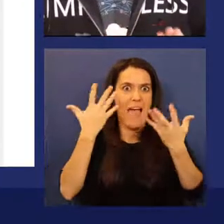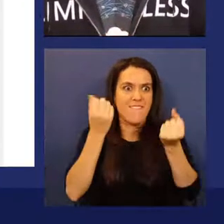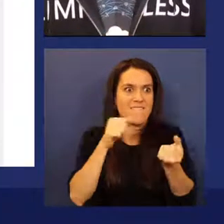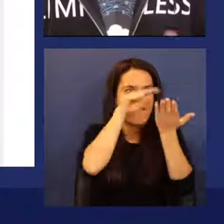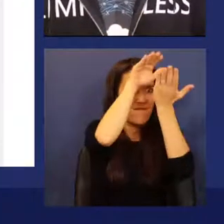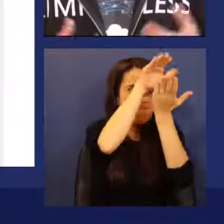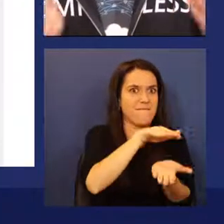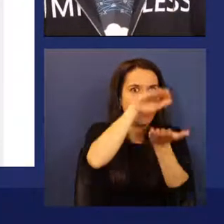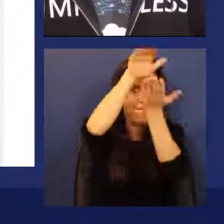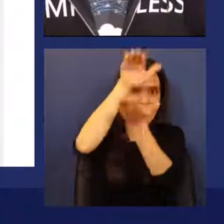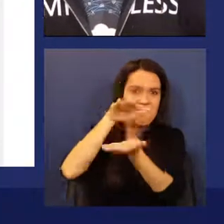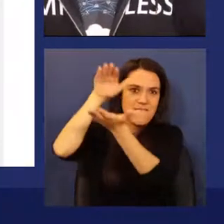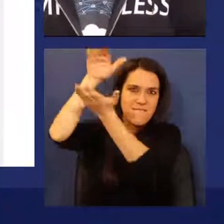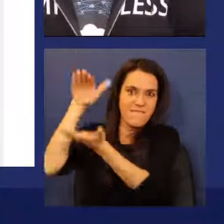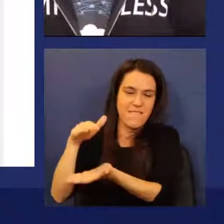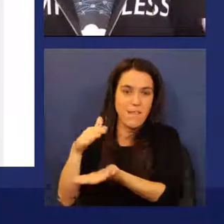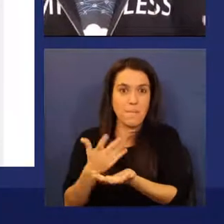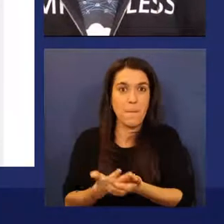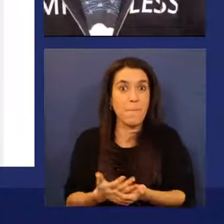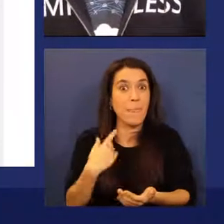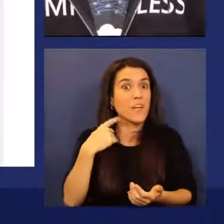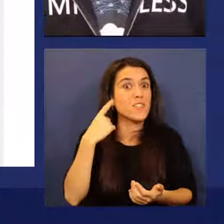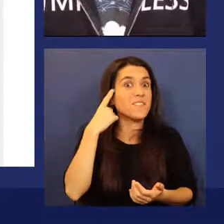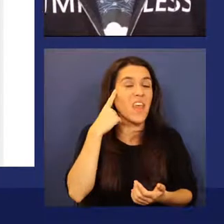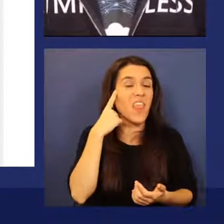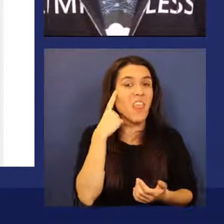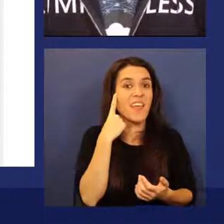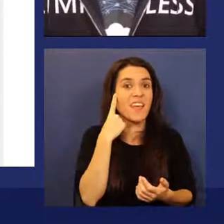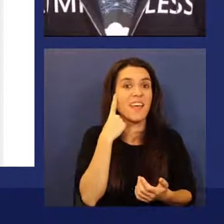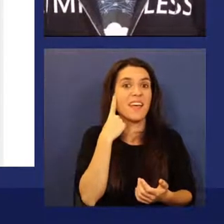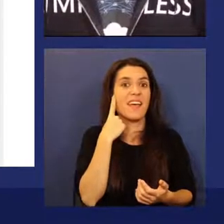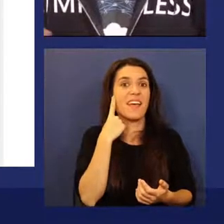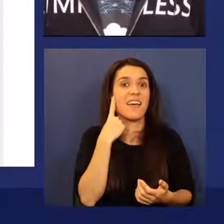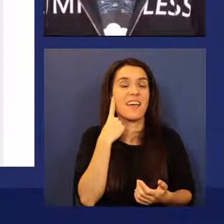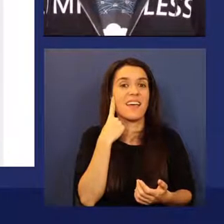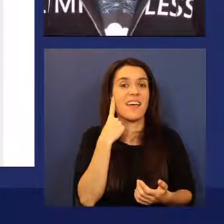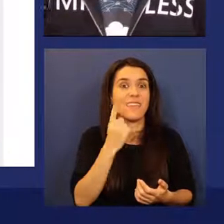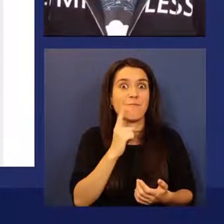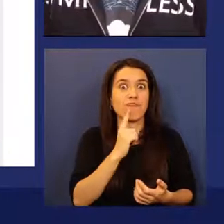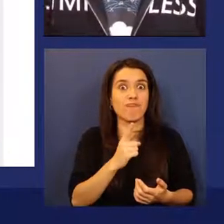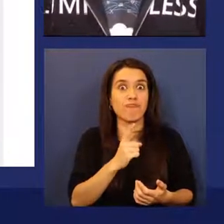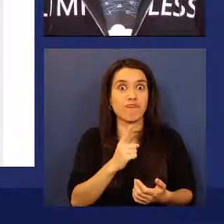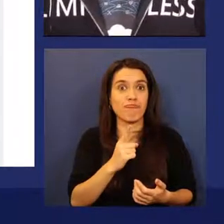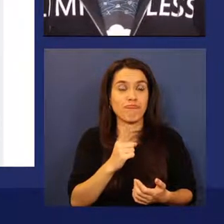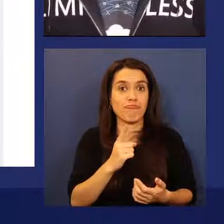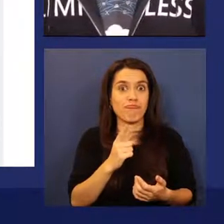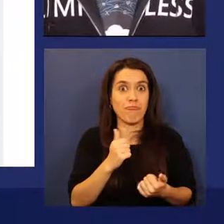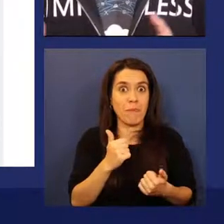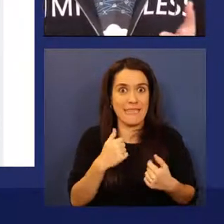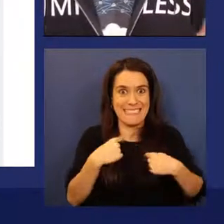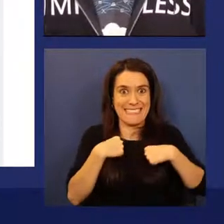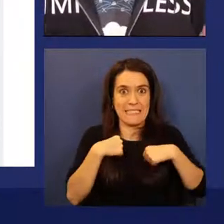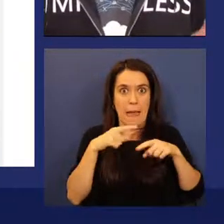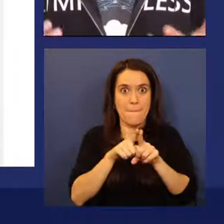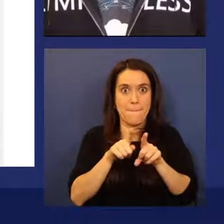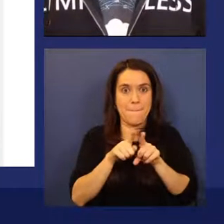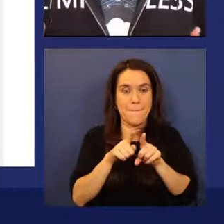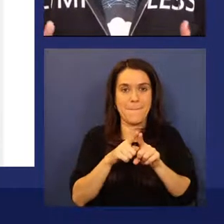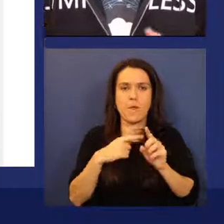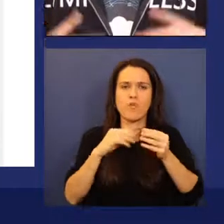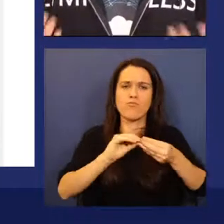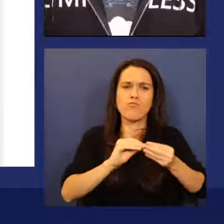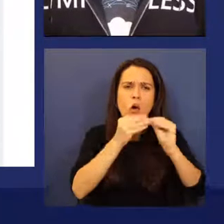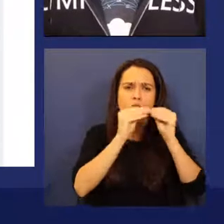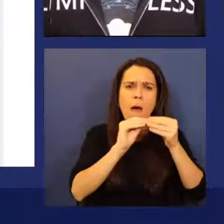who just dabbles in code, I would say I'm a hobbyist programmer at best, has gone through this scenario. It's been such a